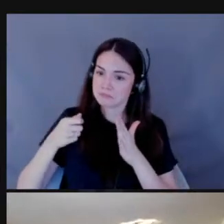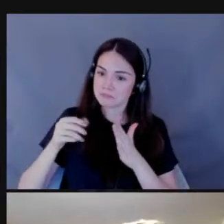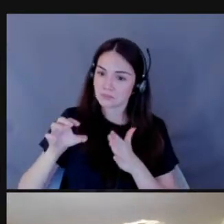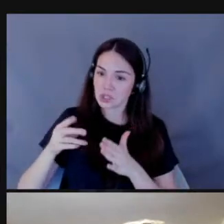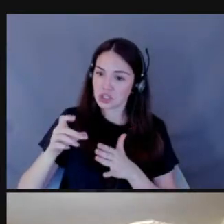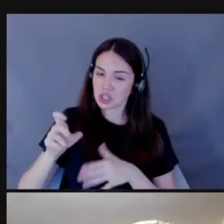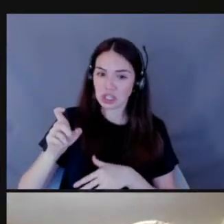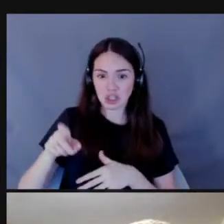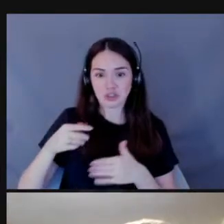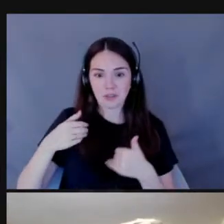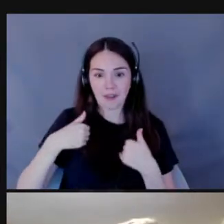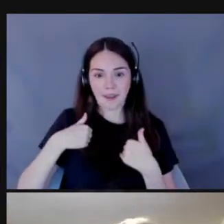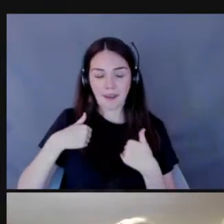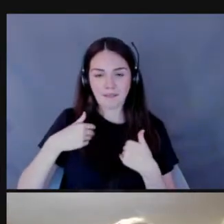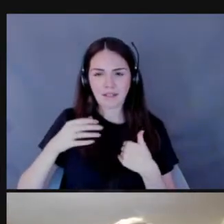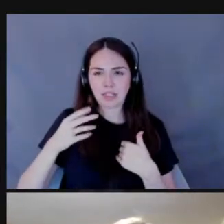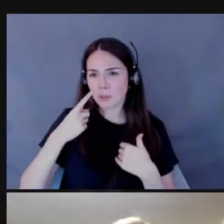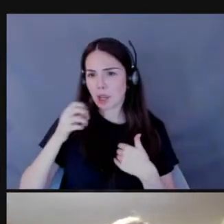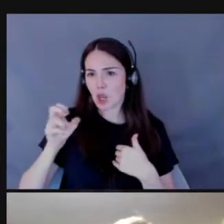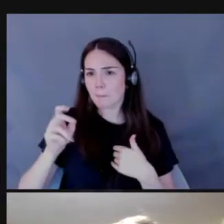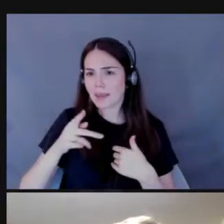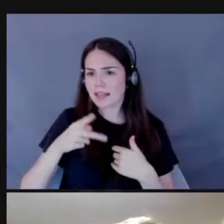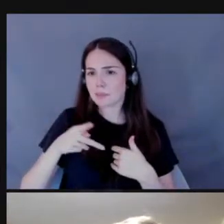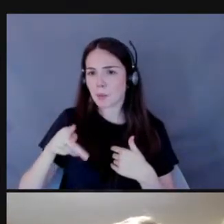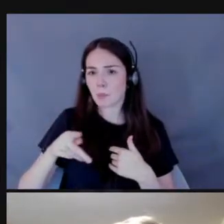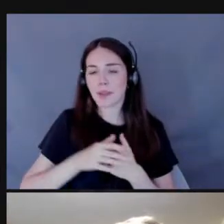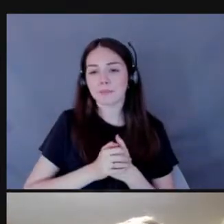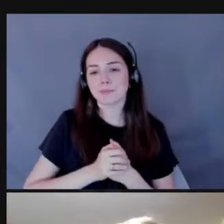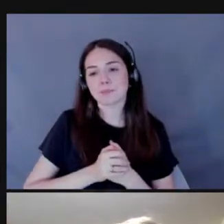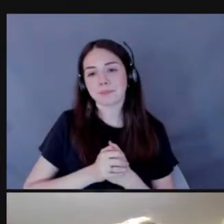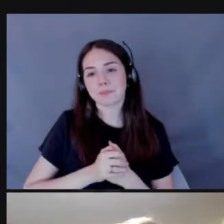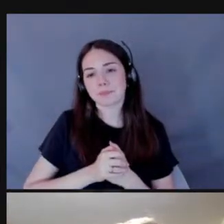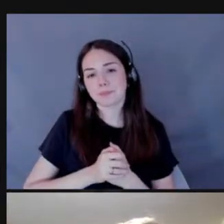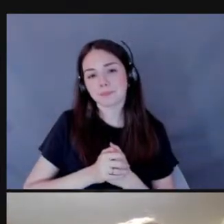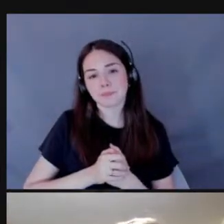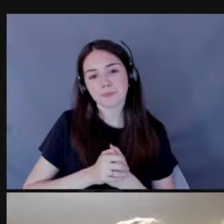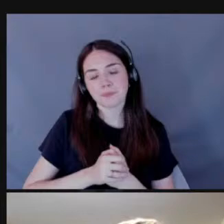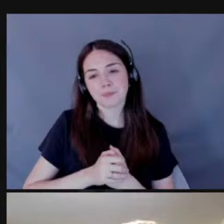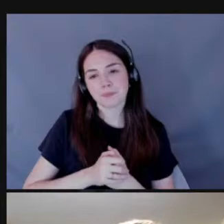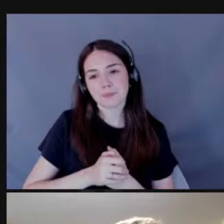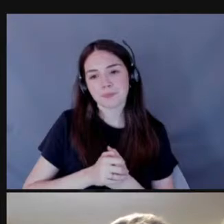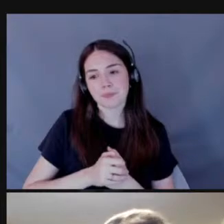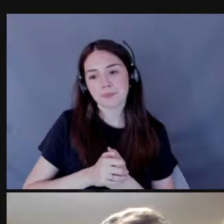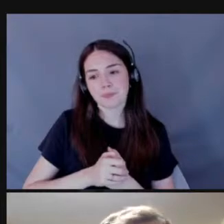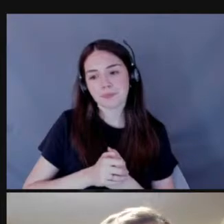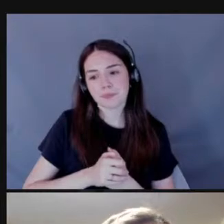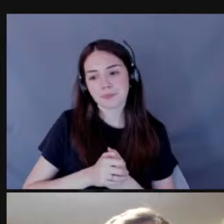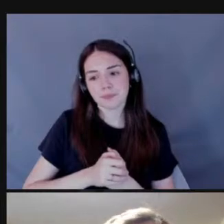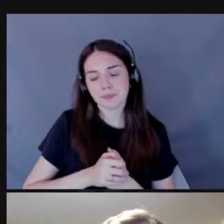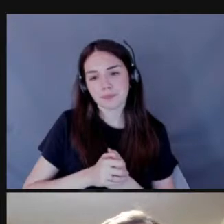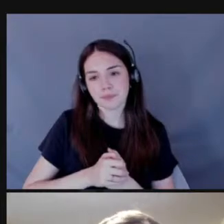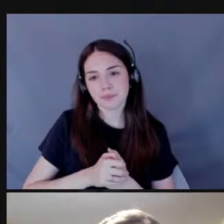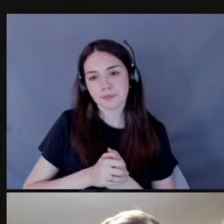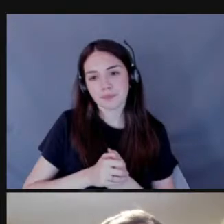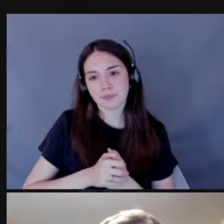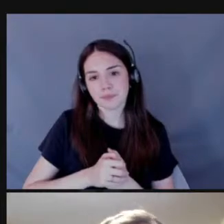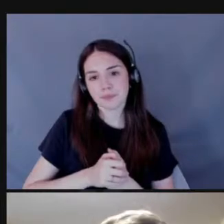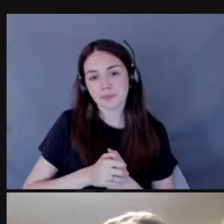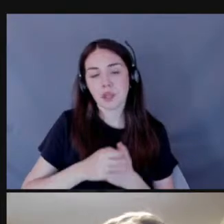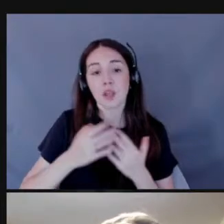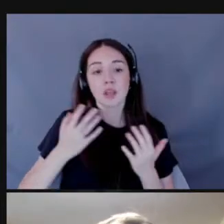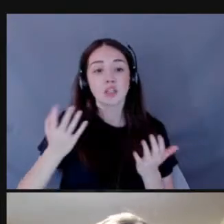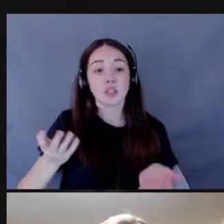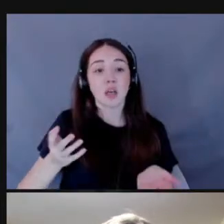could go back to the PowerPoint. So in order to, they